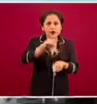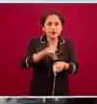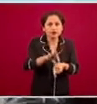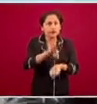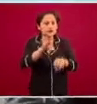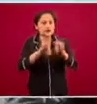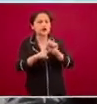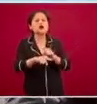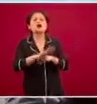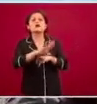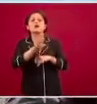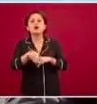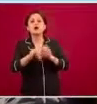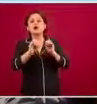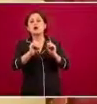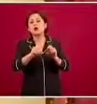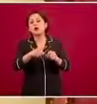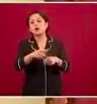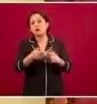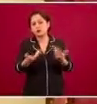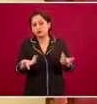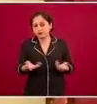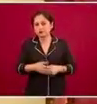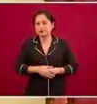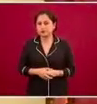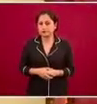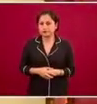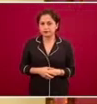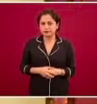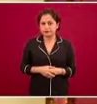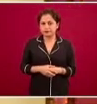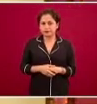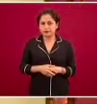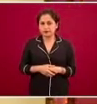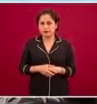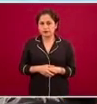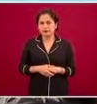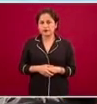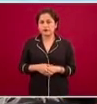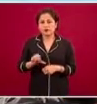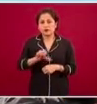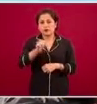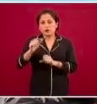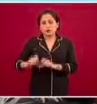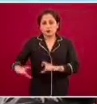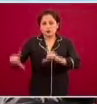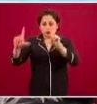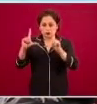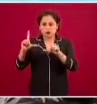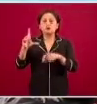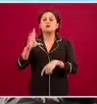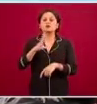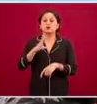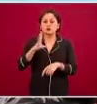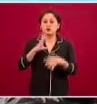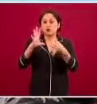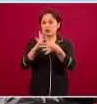because when we have very few deaths, the variation in the lethality rate can